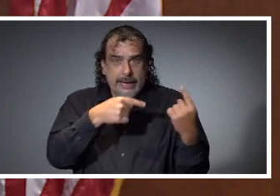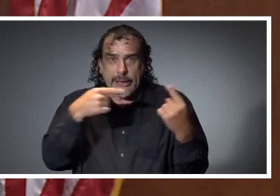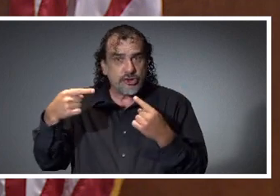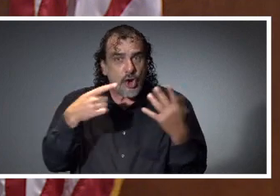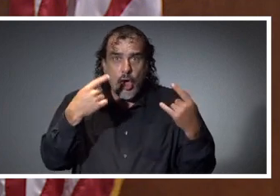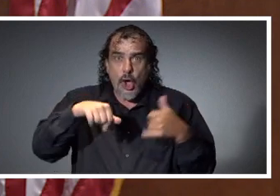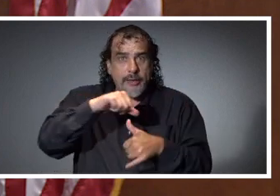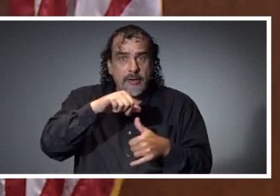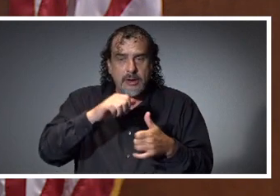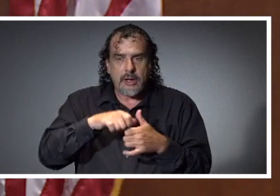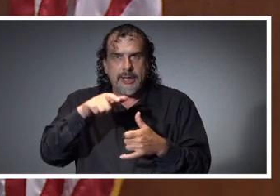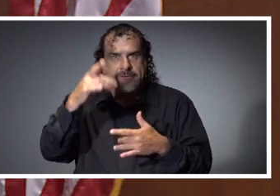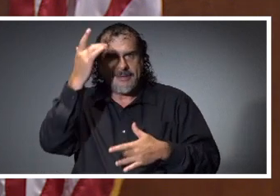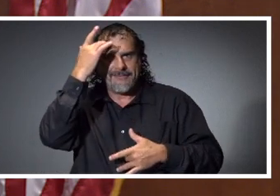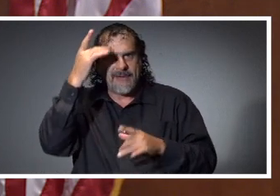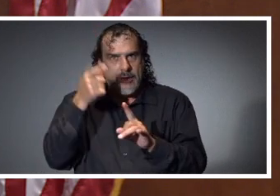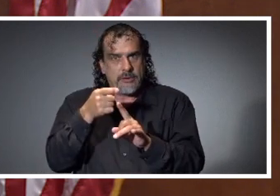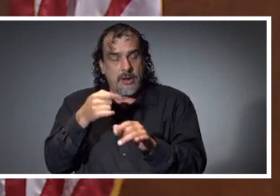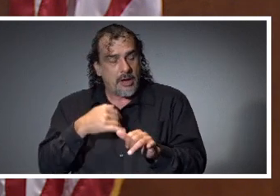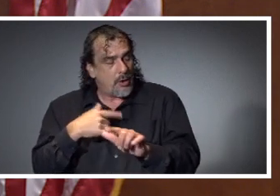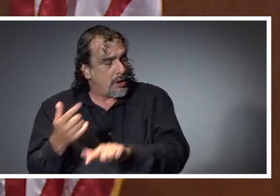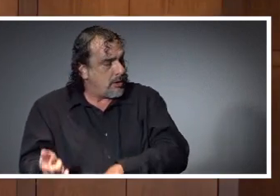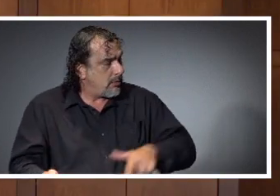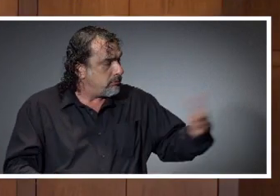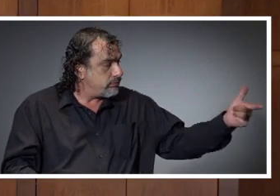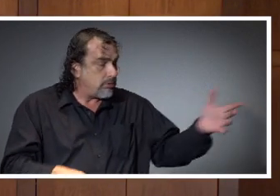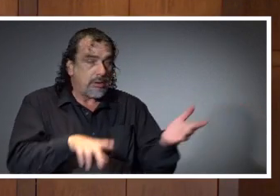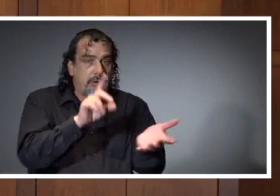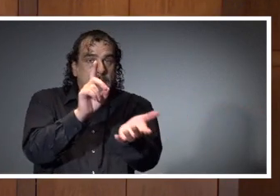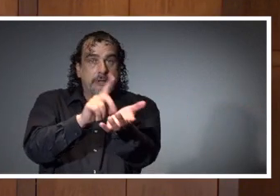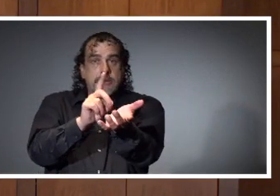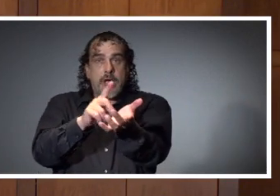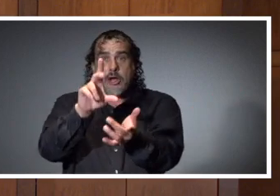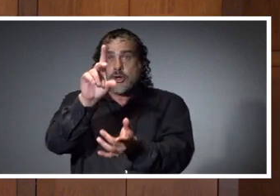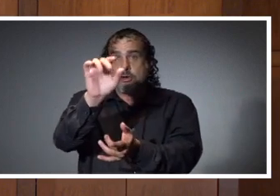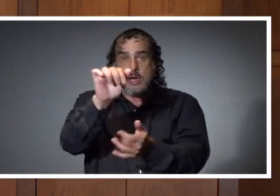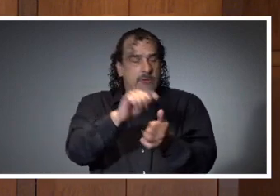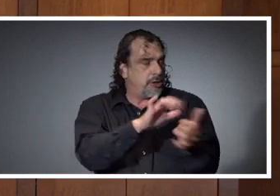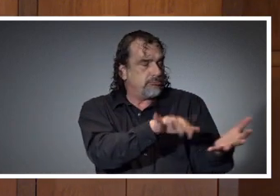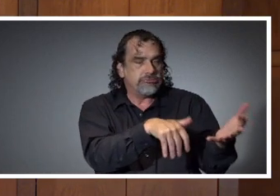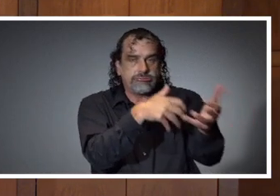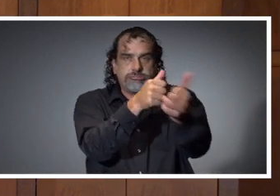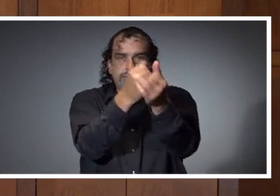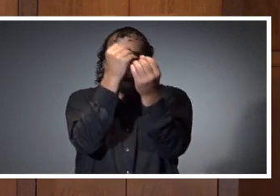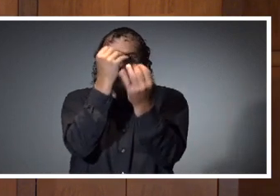the virus. With that, I'm going to turn it over to Dr. Dobbs and let him give us an update.